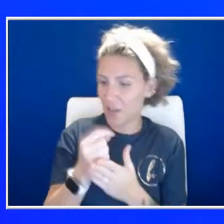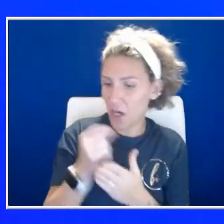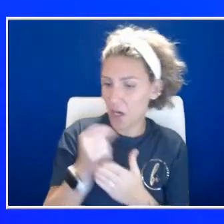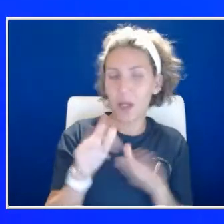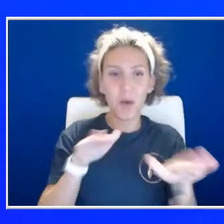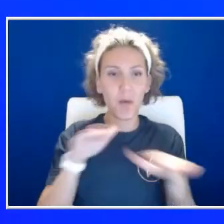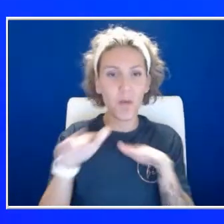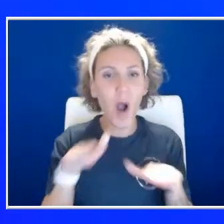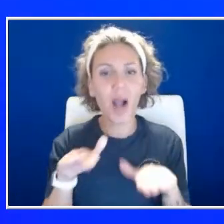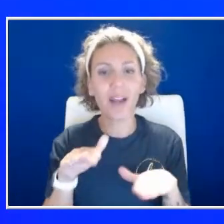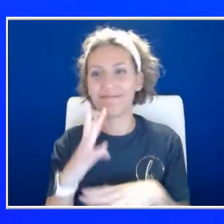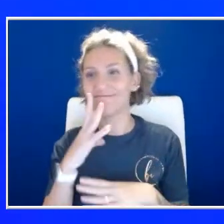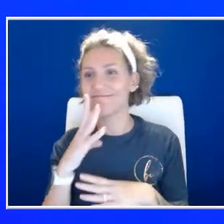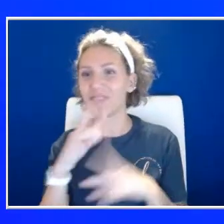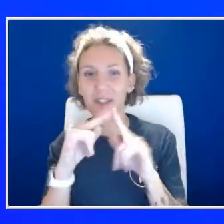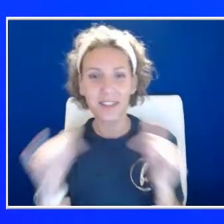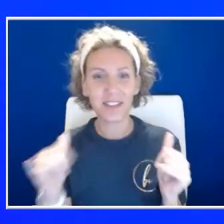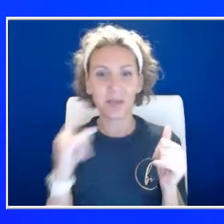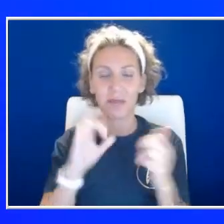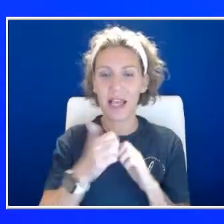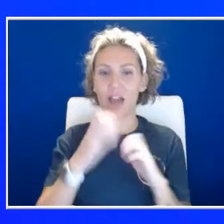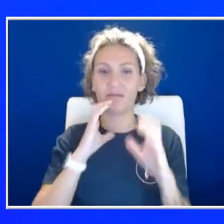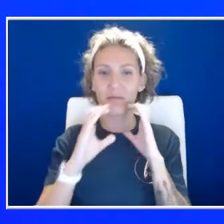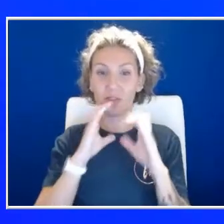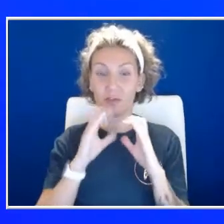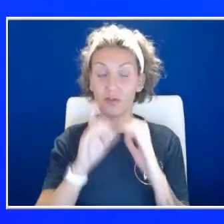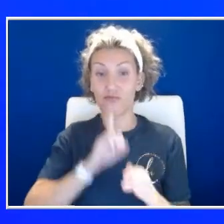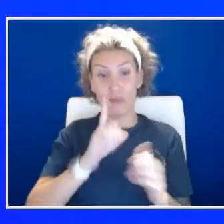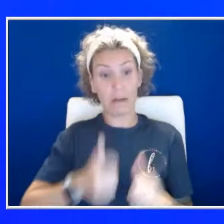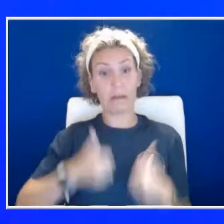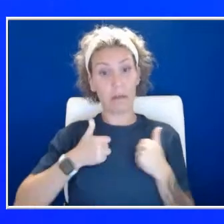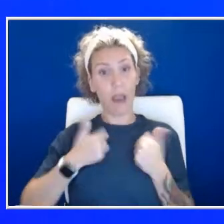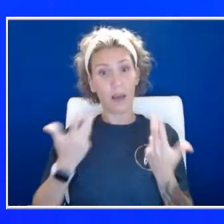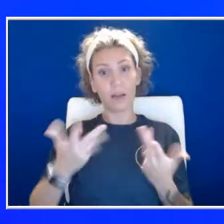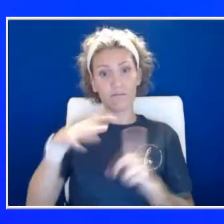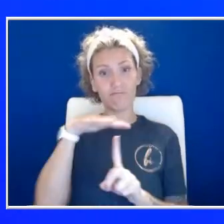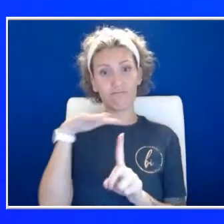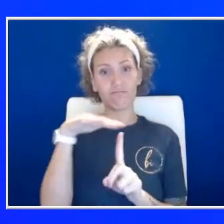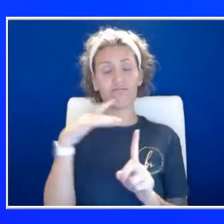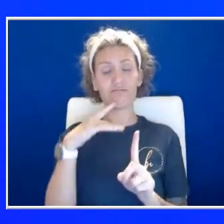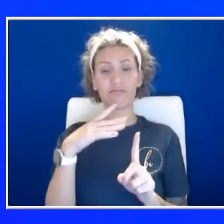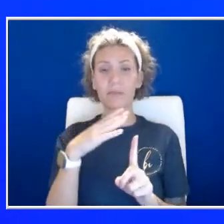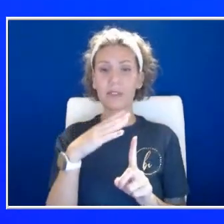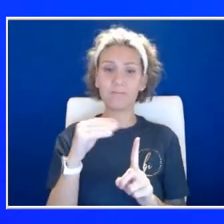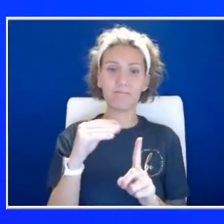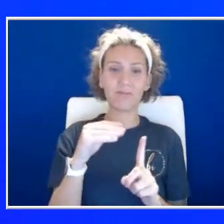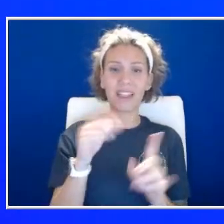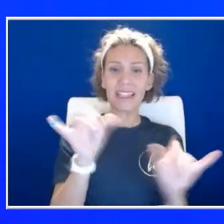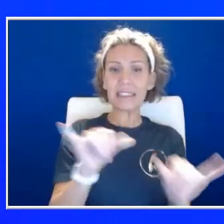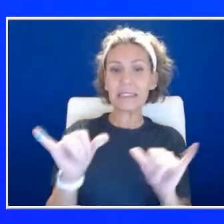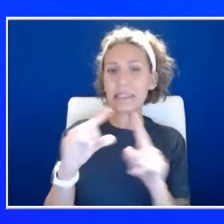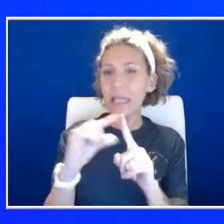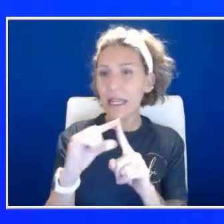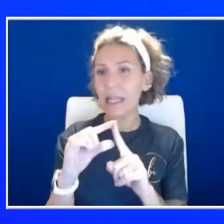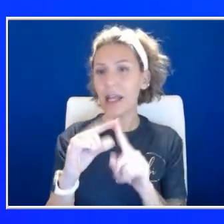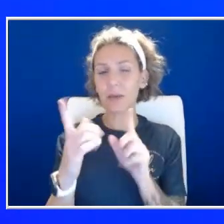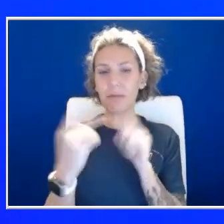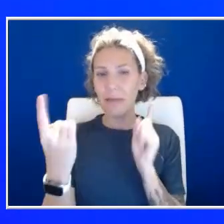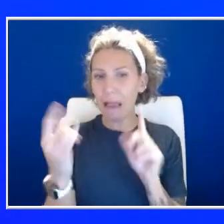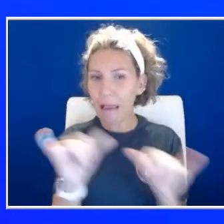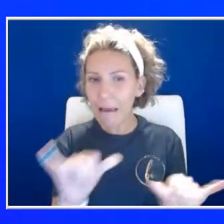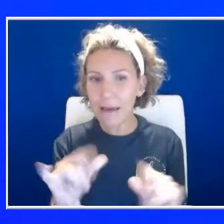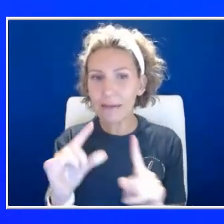how we communicate. Those are the real life situations. We work on synonyms and antonyms and ways to come up quicker and easier